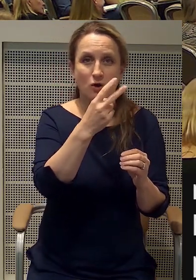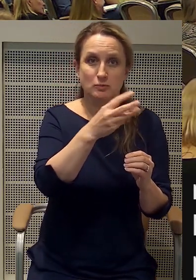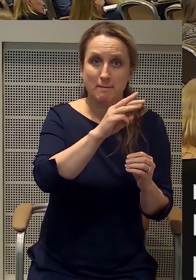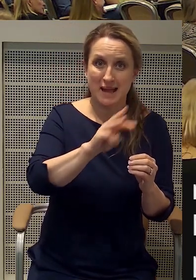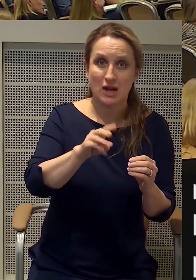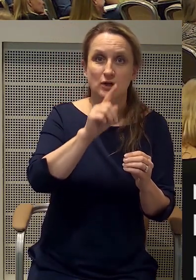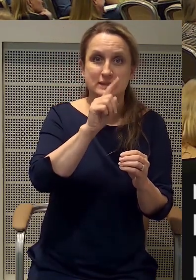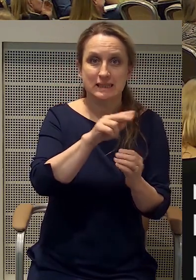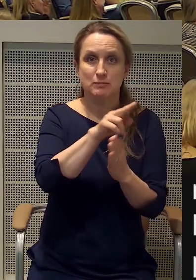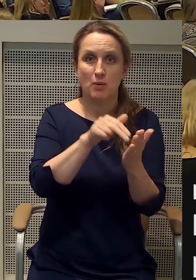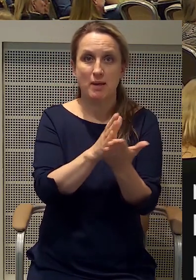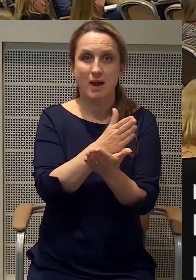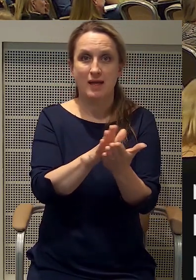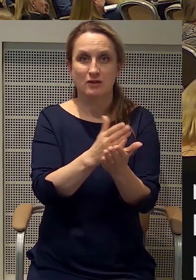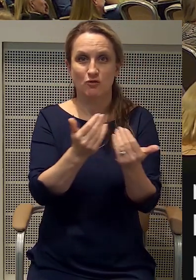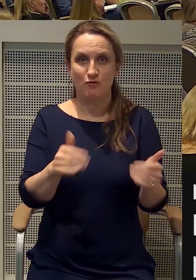because